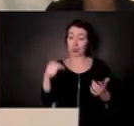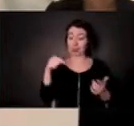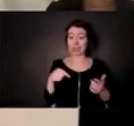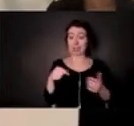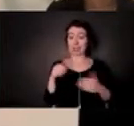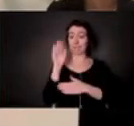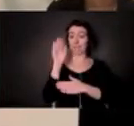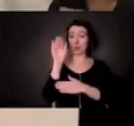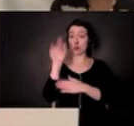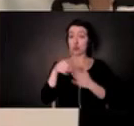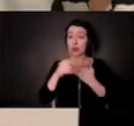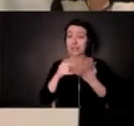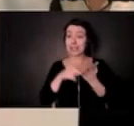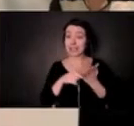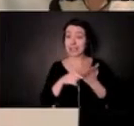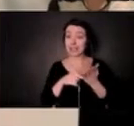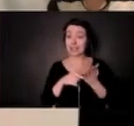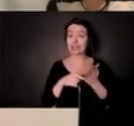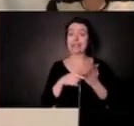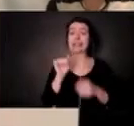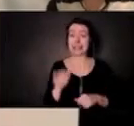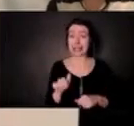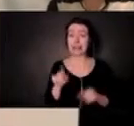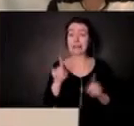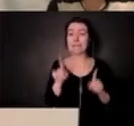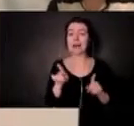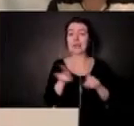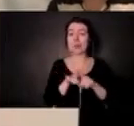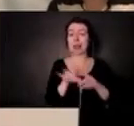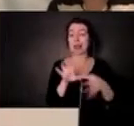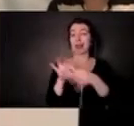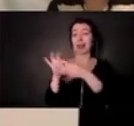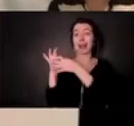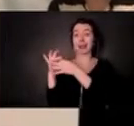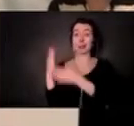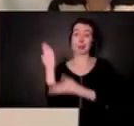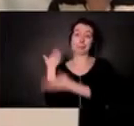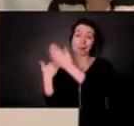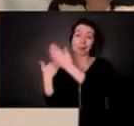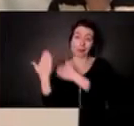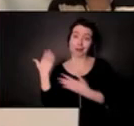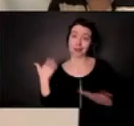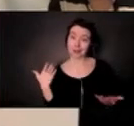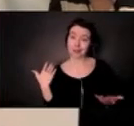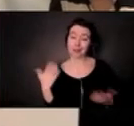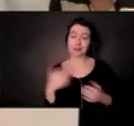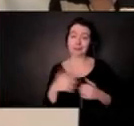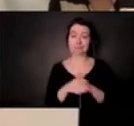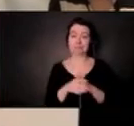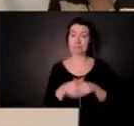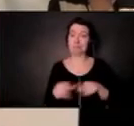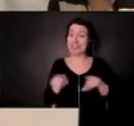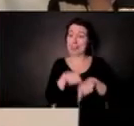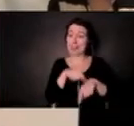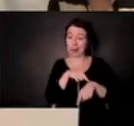and bringing it all into how we conceive of this. But at the same time, with Helen's expertise as